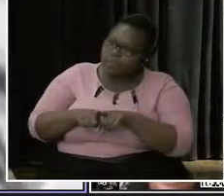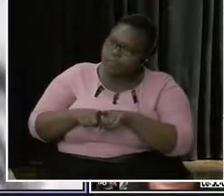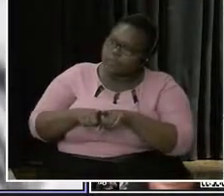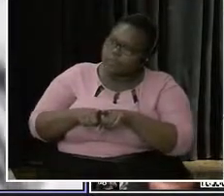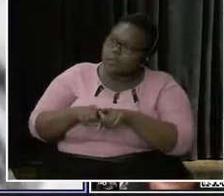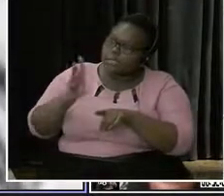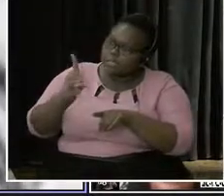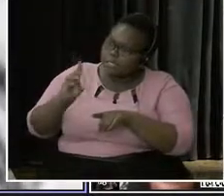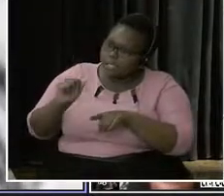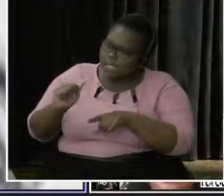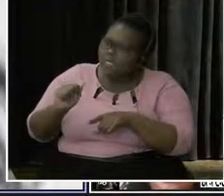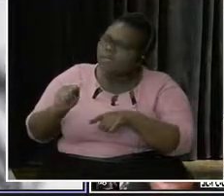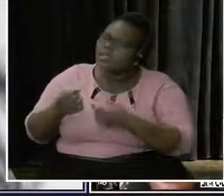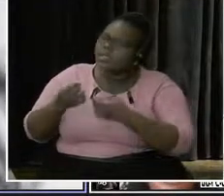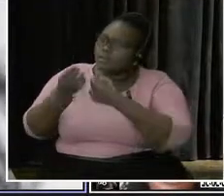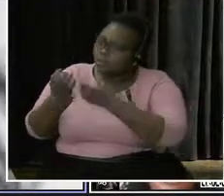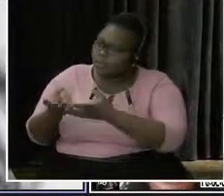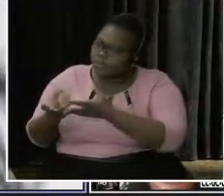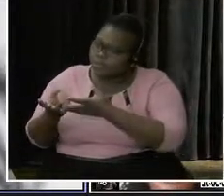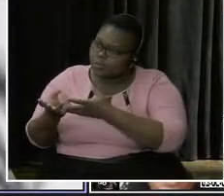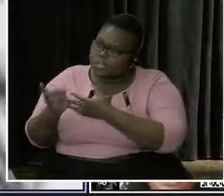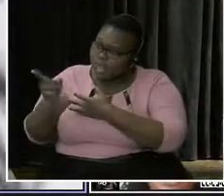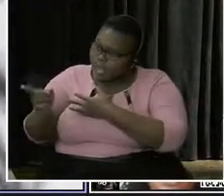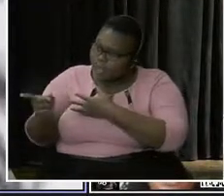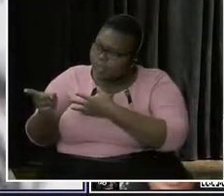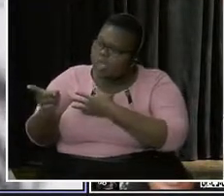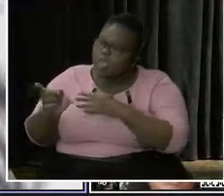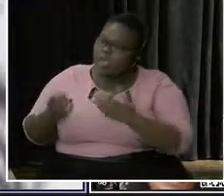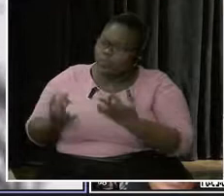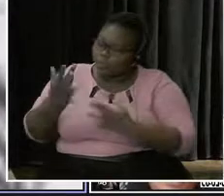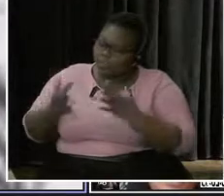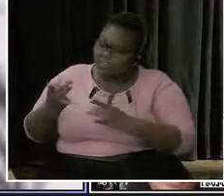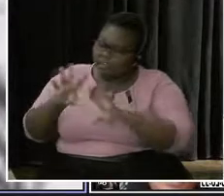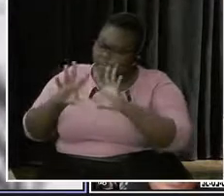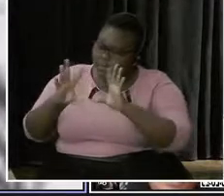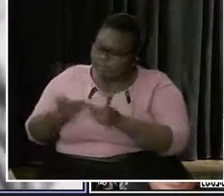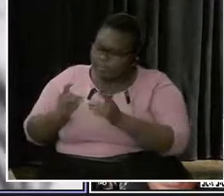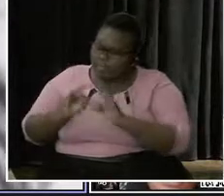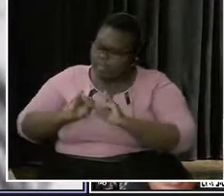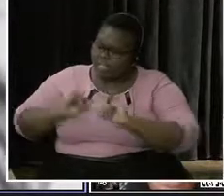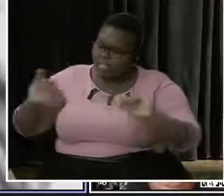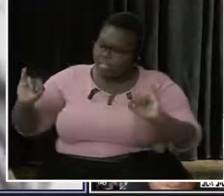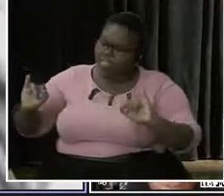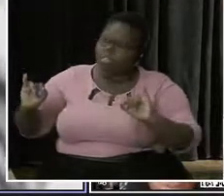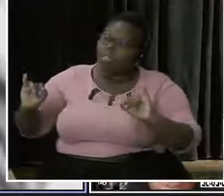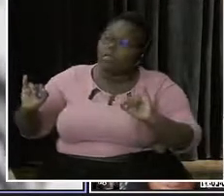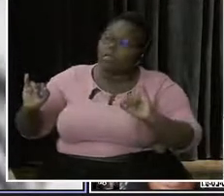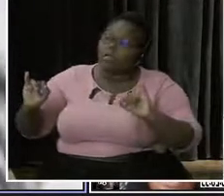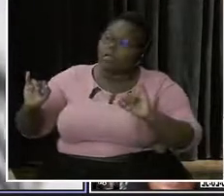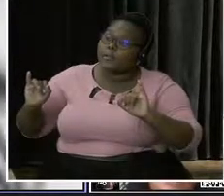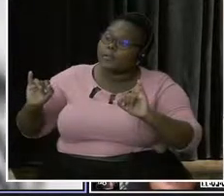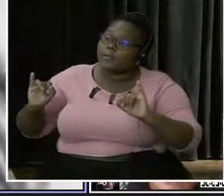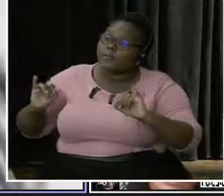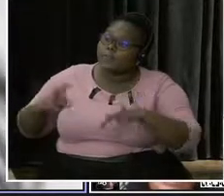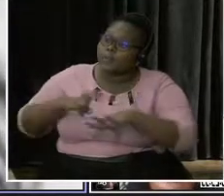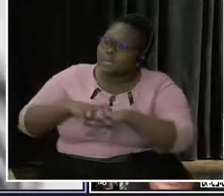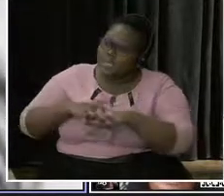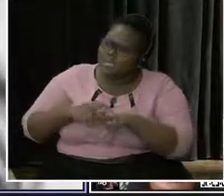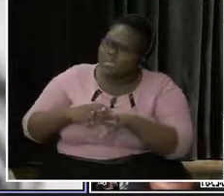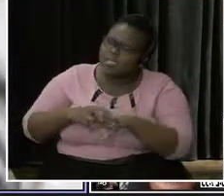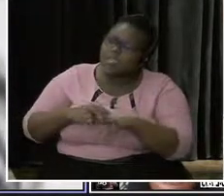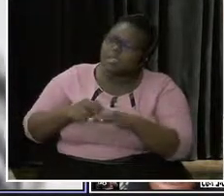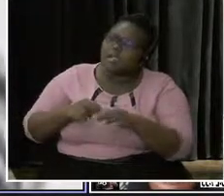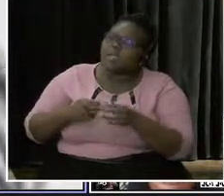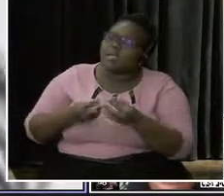department. The unit is understaffed, working with defective equipment, vehicles, a shortage of rescue equipment, and is suffering a